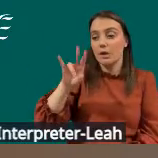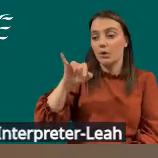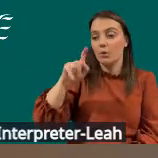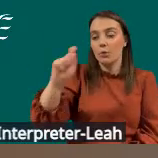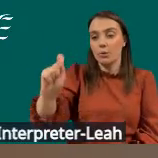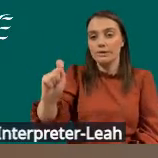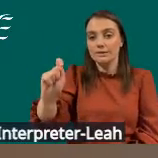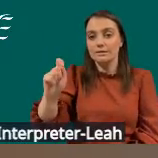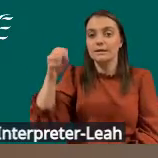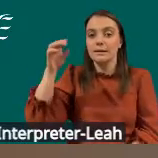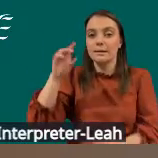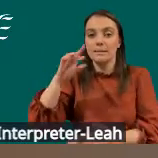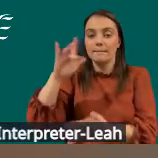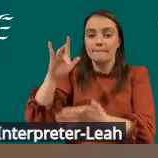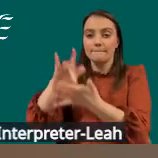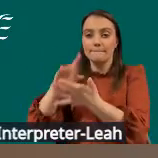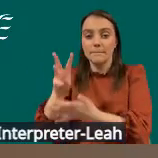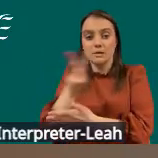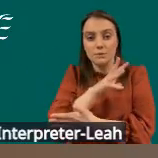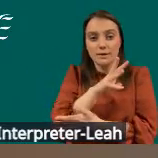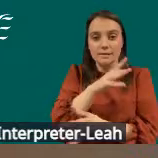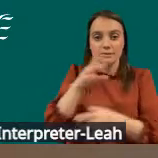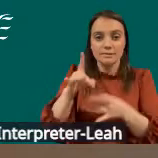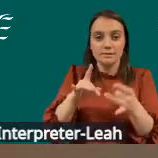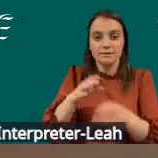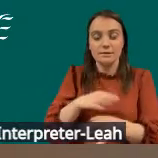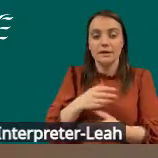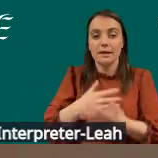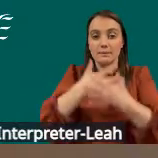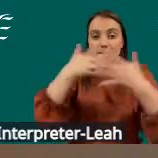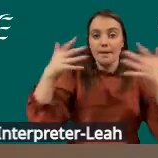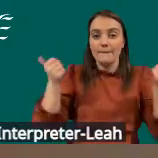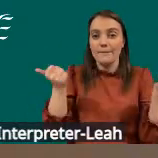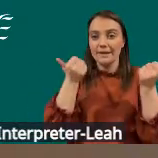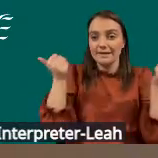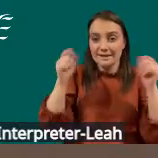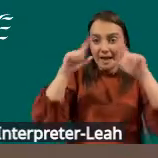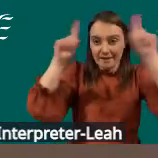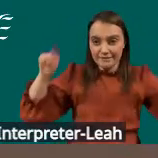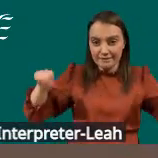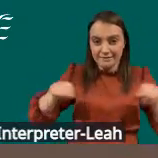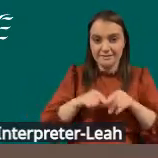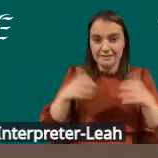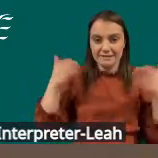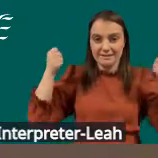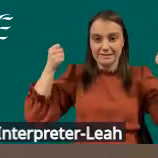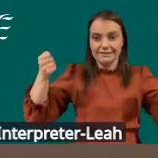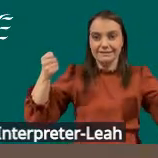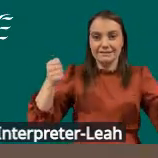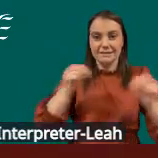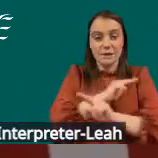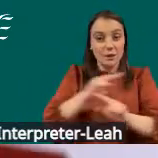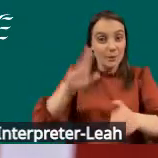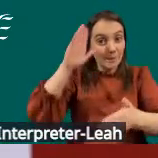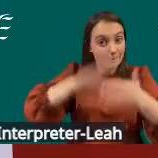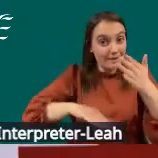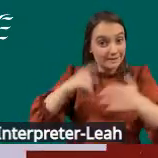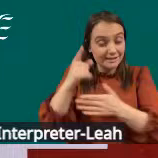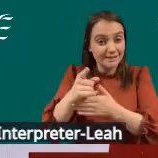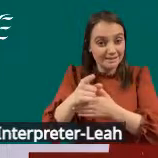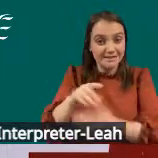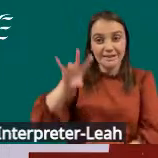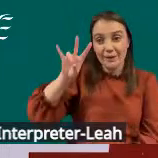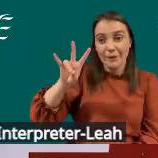just to make sure that we get the point across, they gave me a really, really big sign to hold up. You won't be able to miss this.